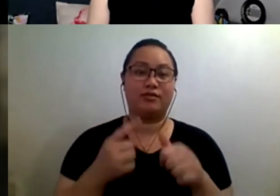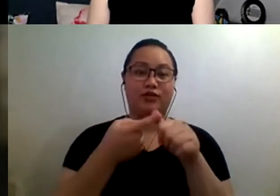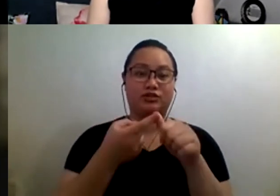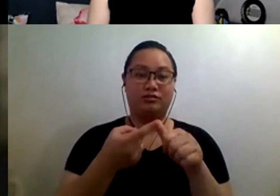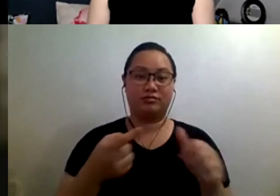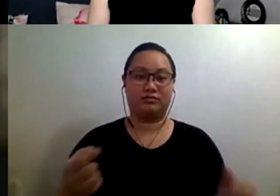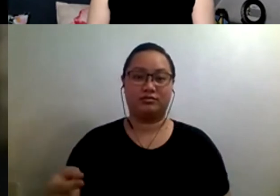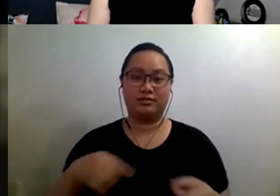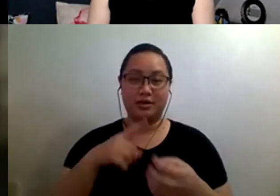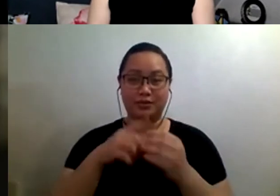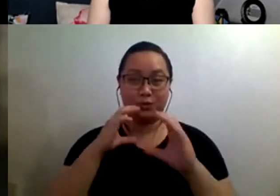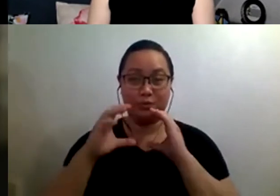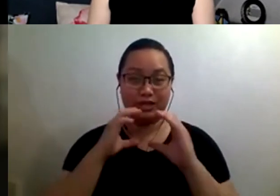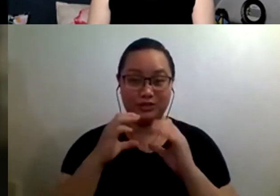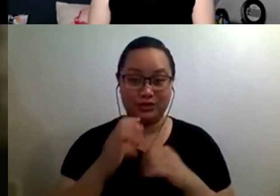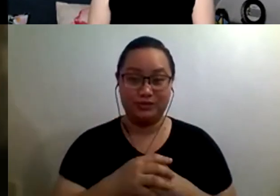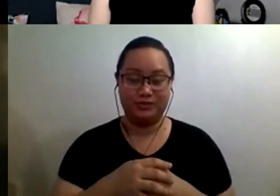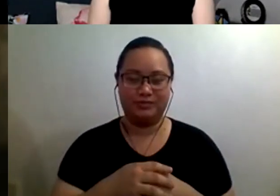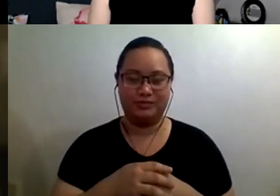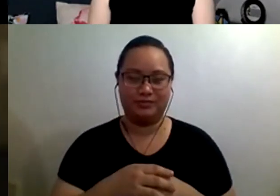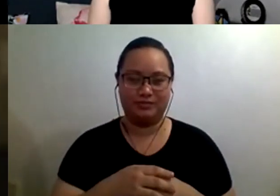in terms of communication kasi,